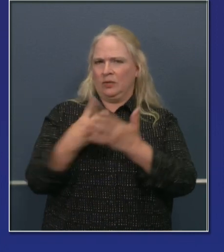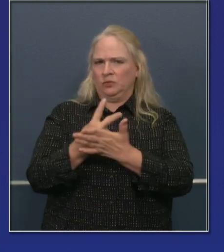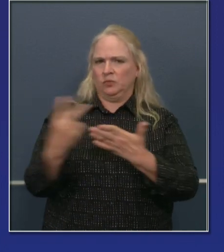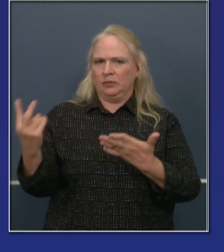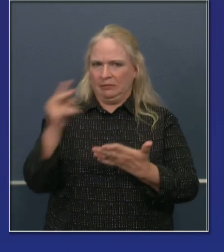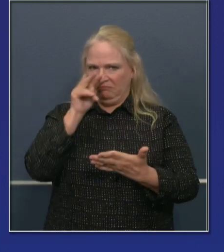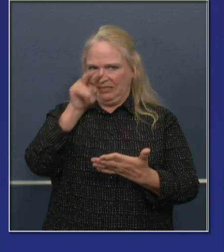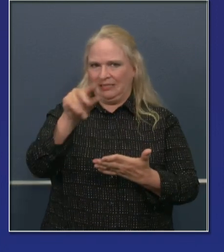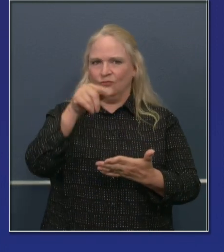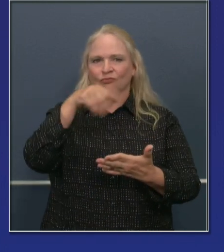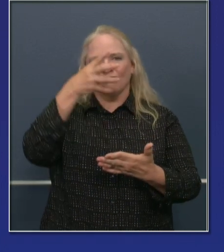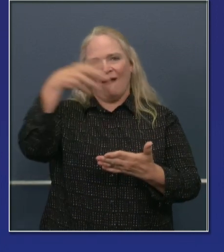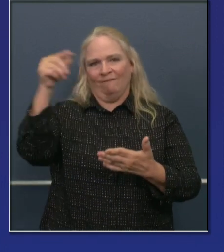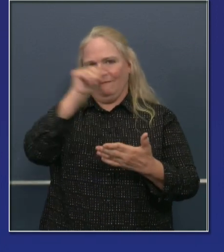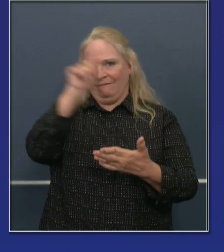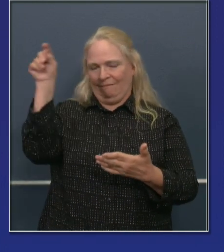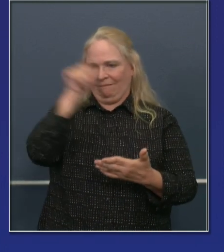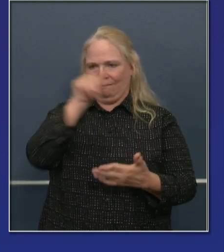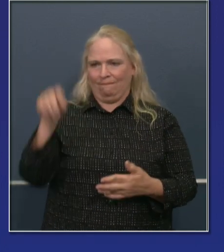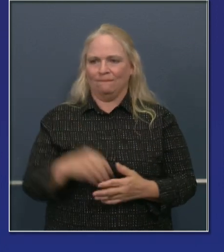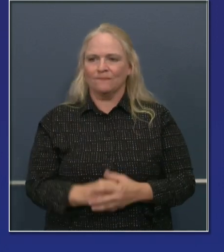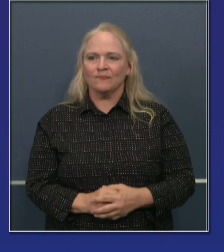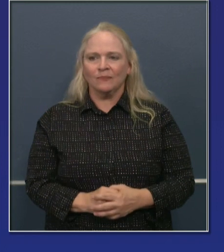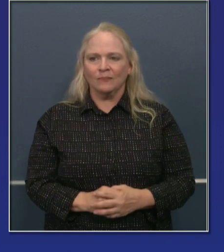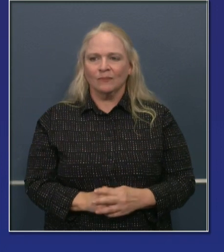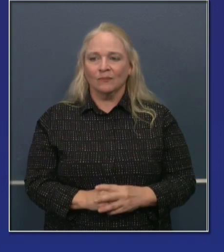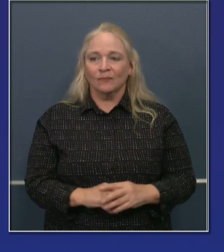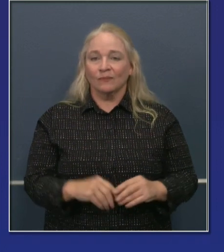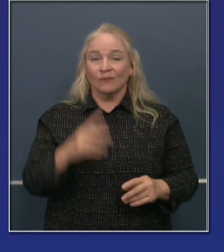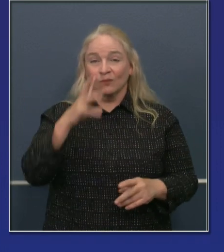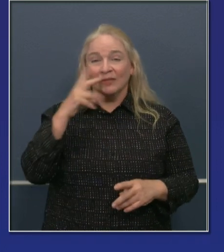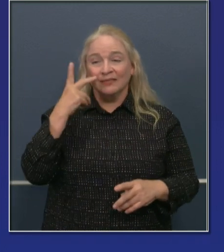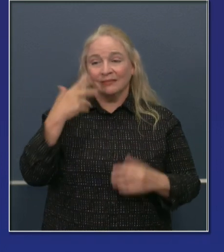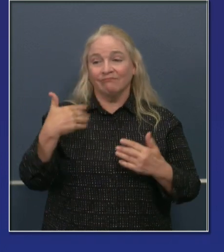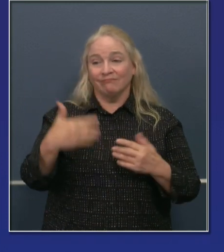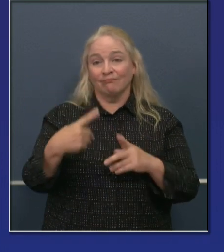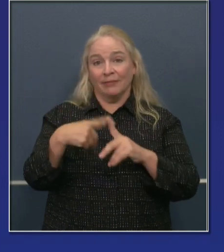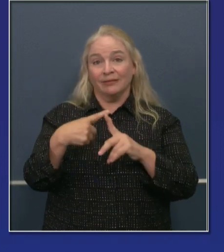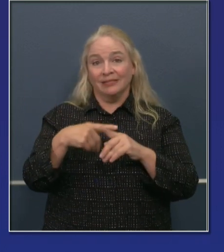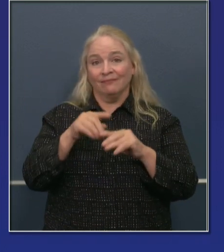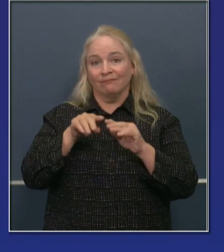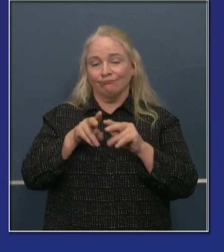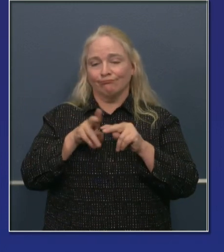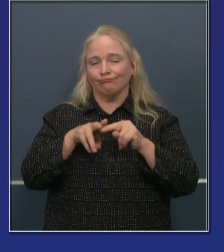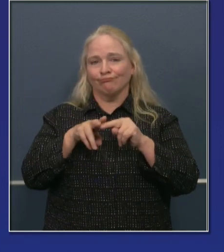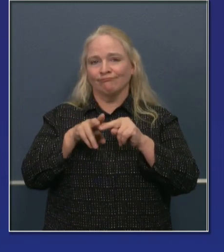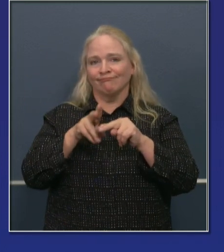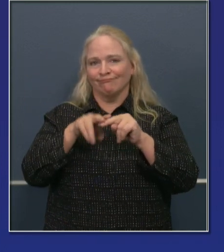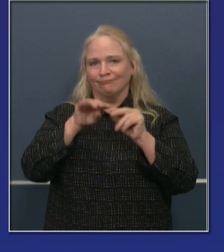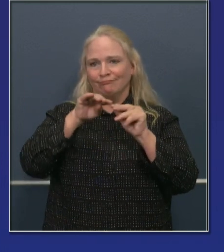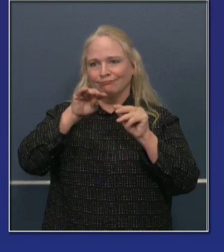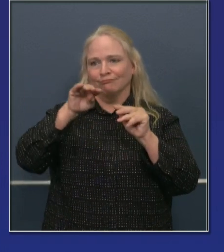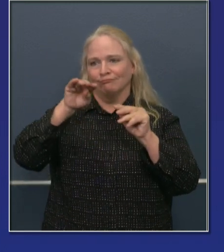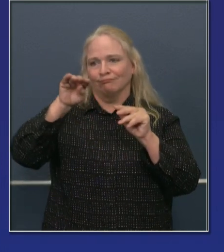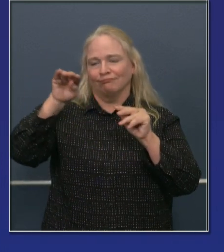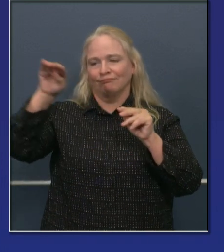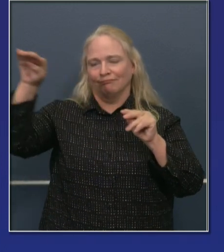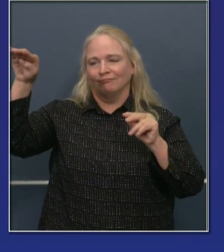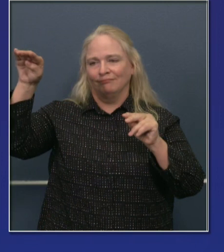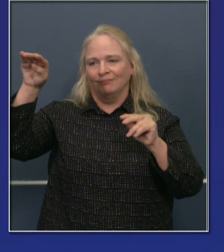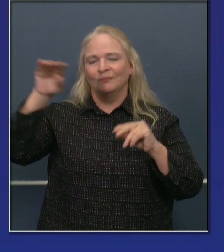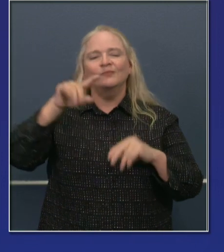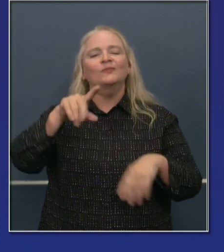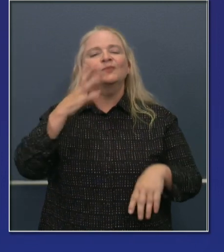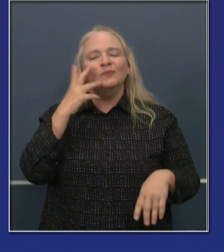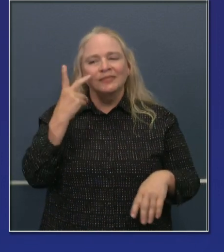we see positivity rates increase, as I say often, you will see the lagging indicator of hospitalizations begin to increase.